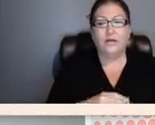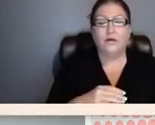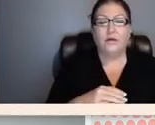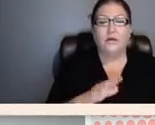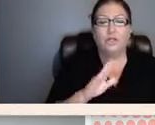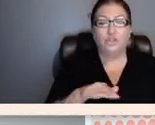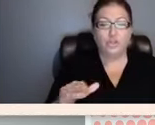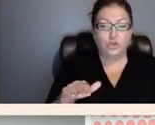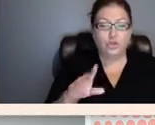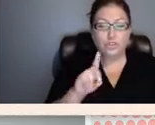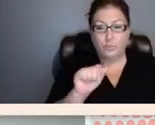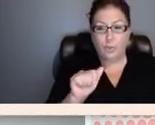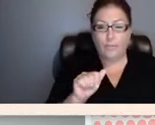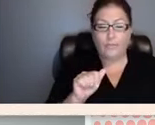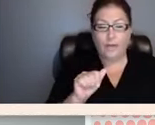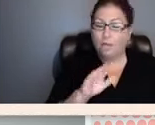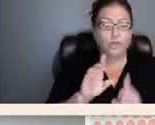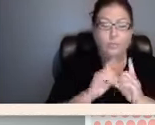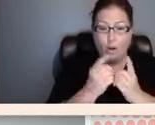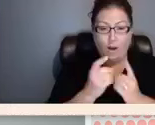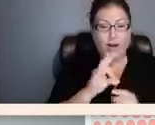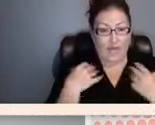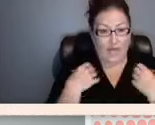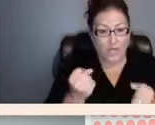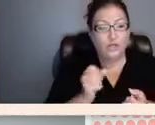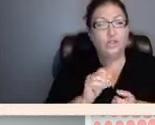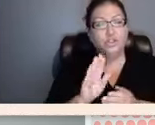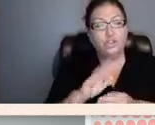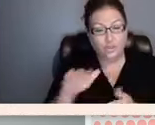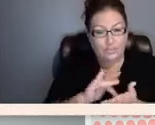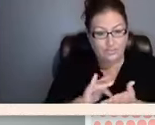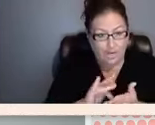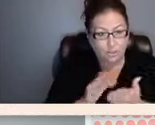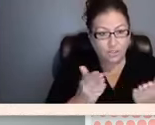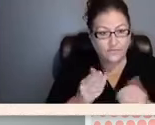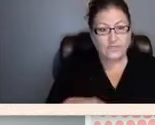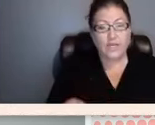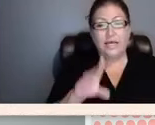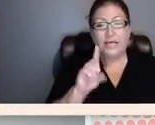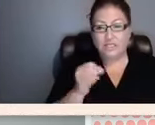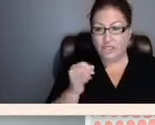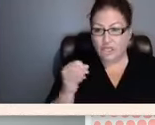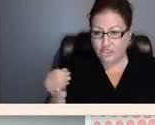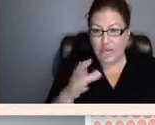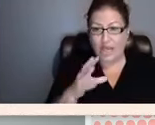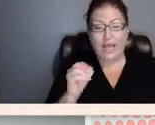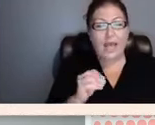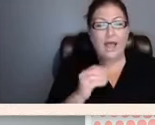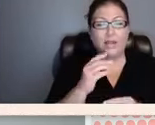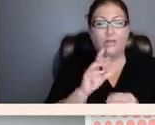Department of Health, Children's Medical Services, Department of Juvenile Justice, and the Department of Corrections.